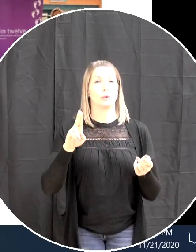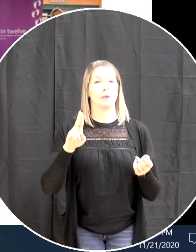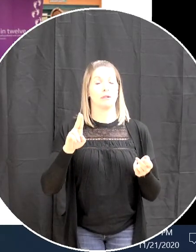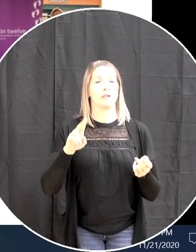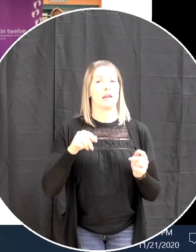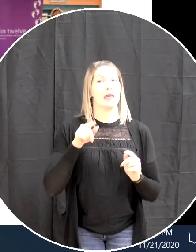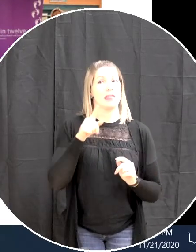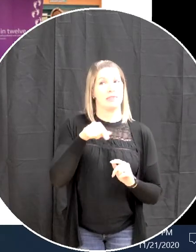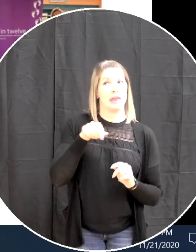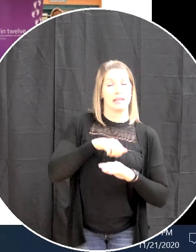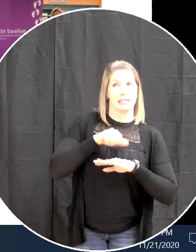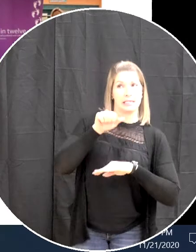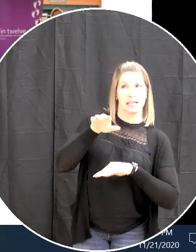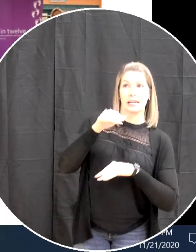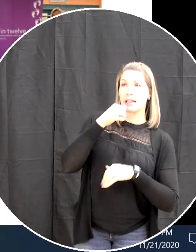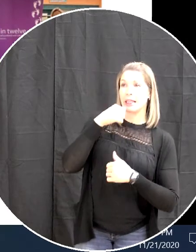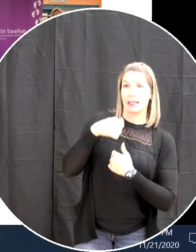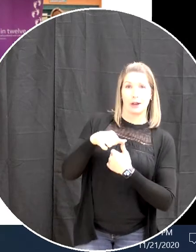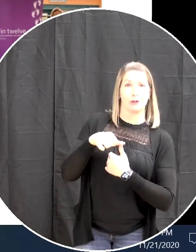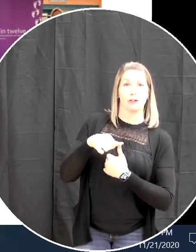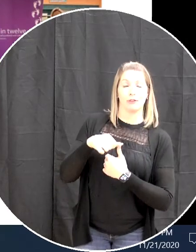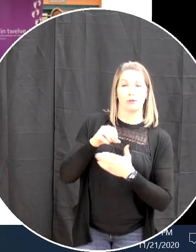course, well received.